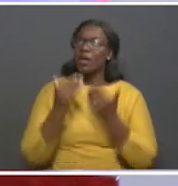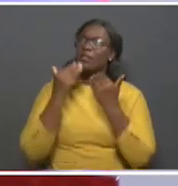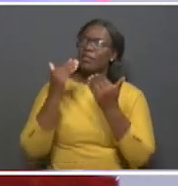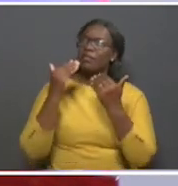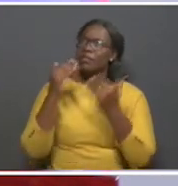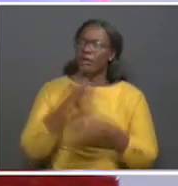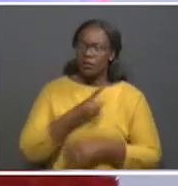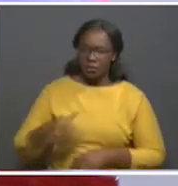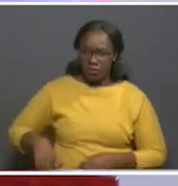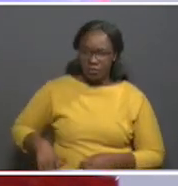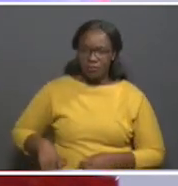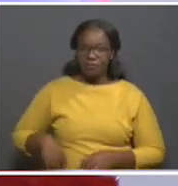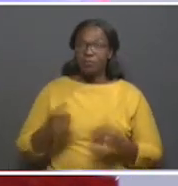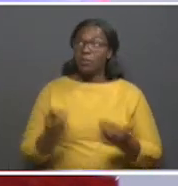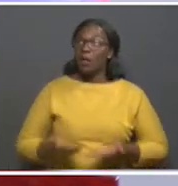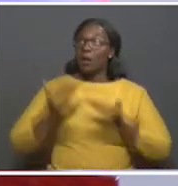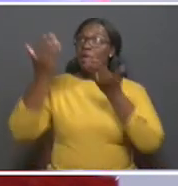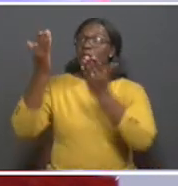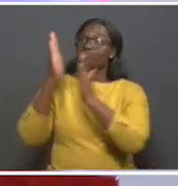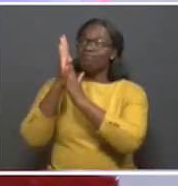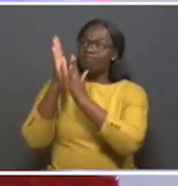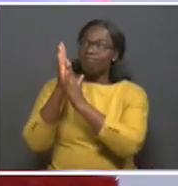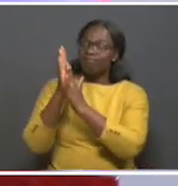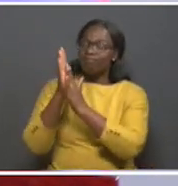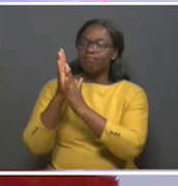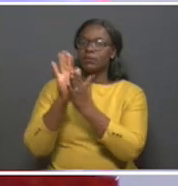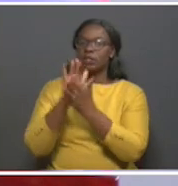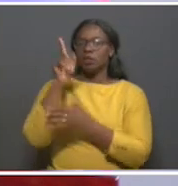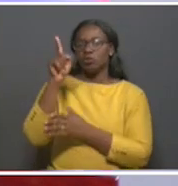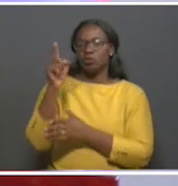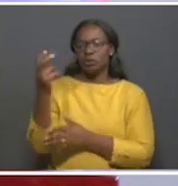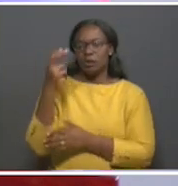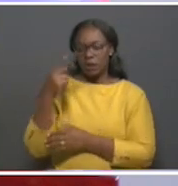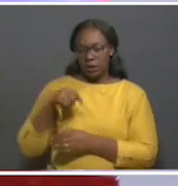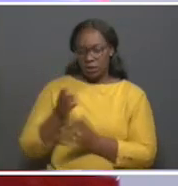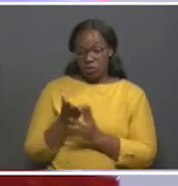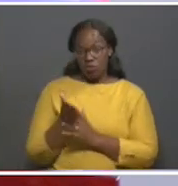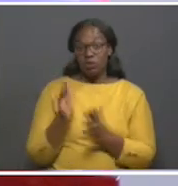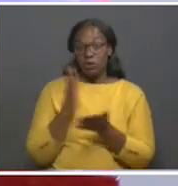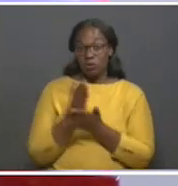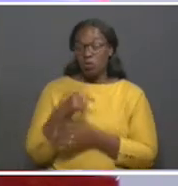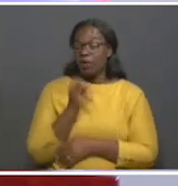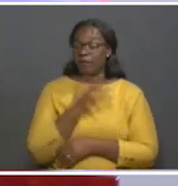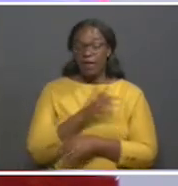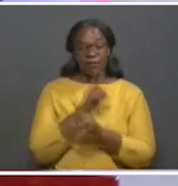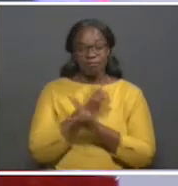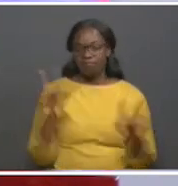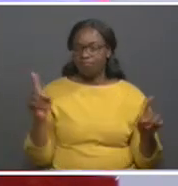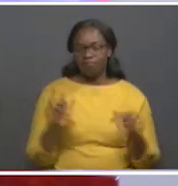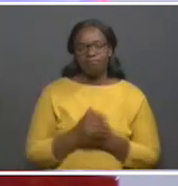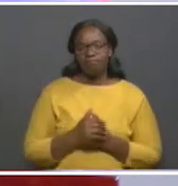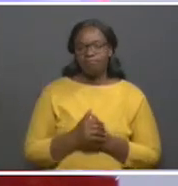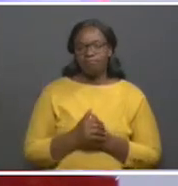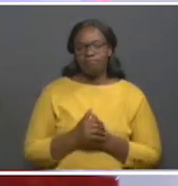Lord. We give you all the praise that you are seeing us through. We shall not fear. Lay